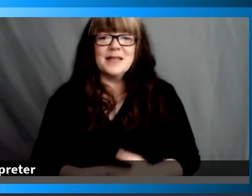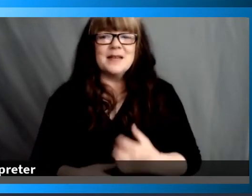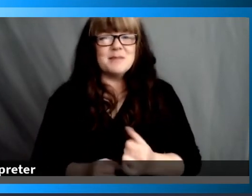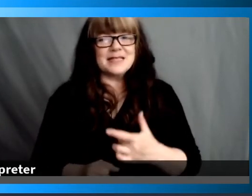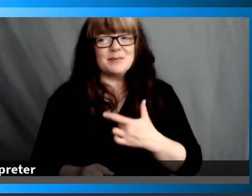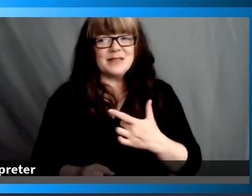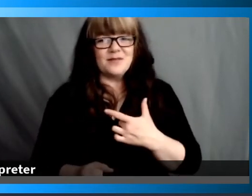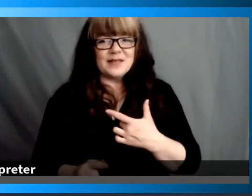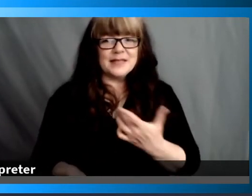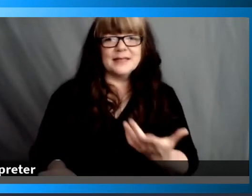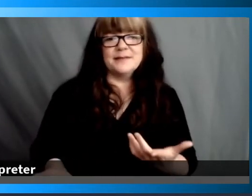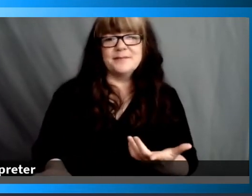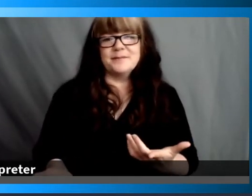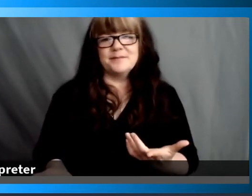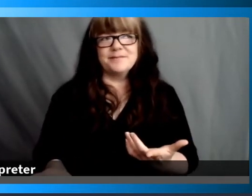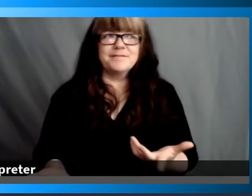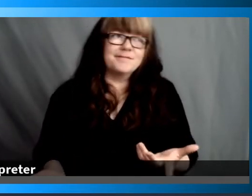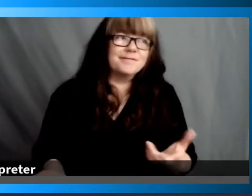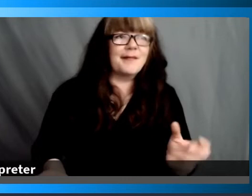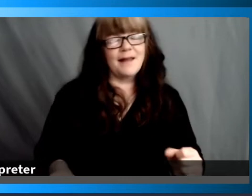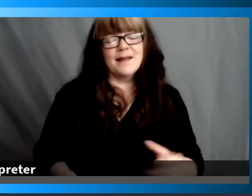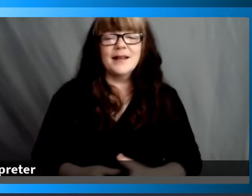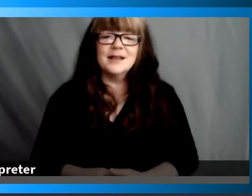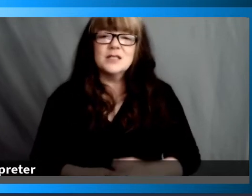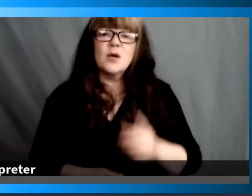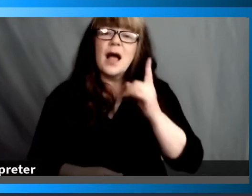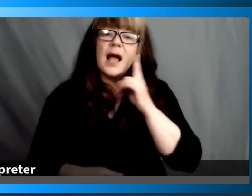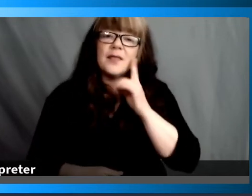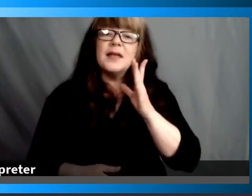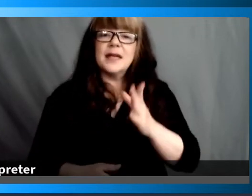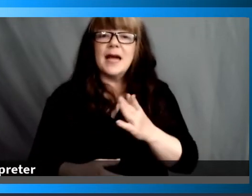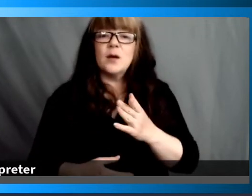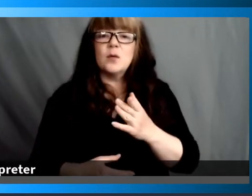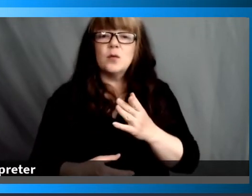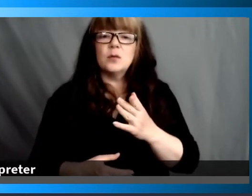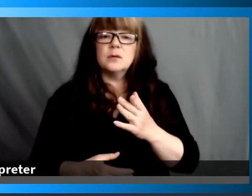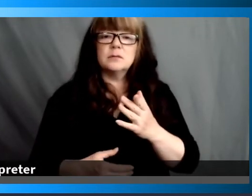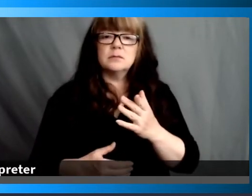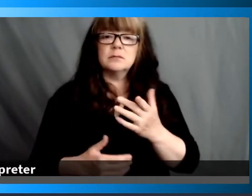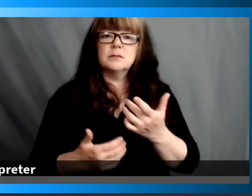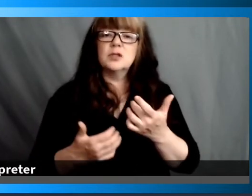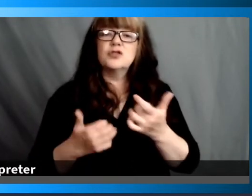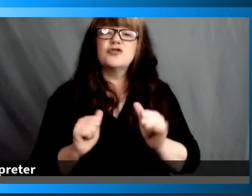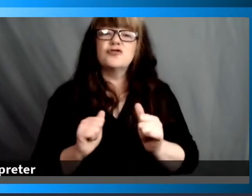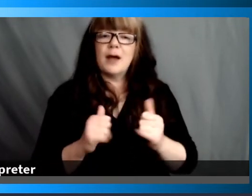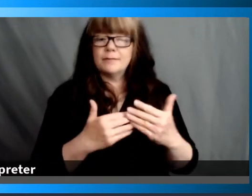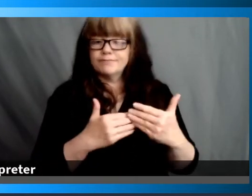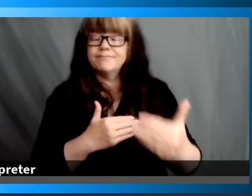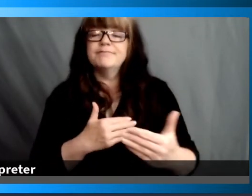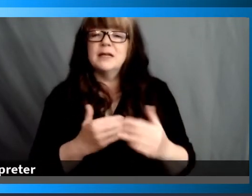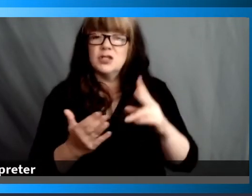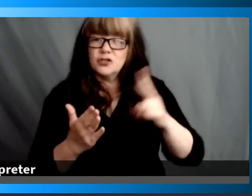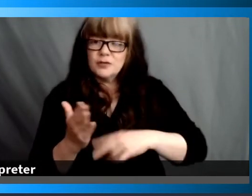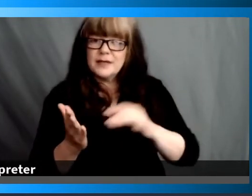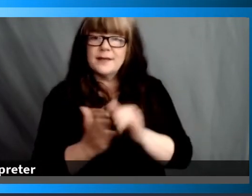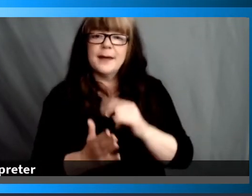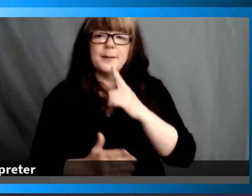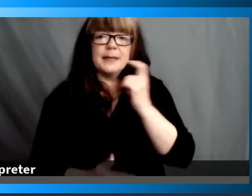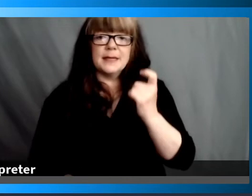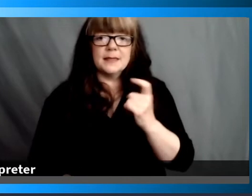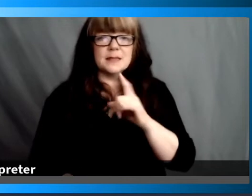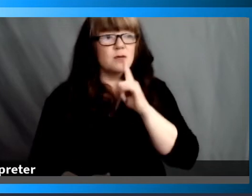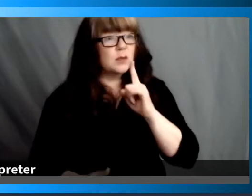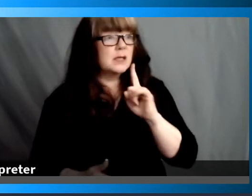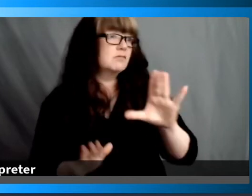like, I just, yeah. So I think I'm going to make more of a point to read them because they are